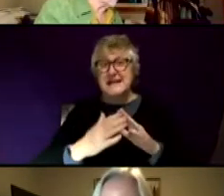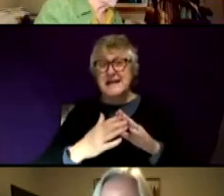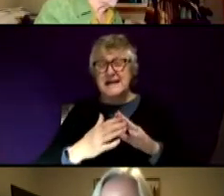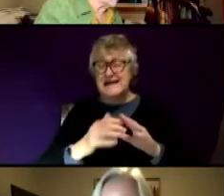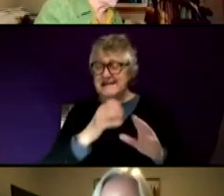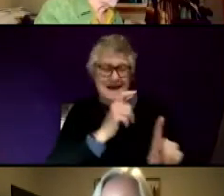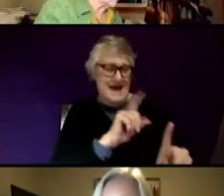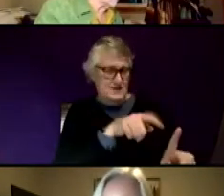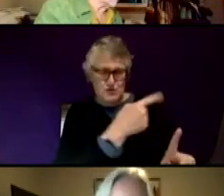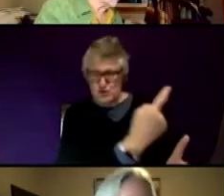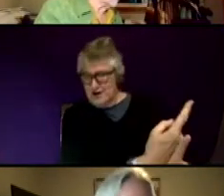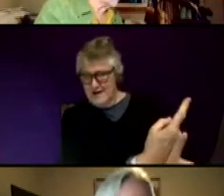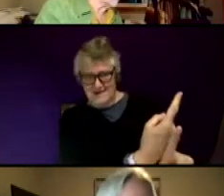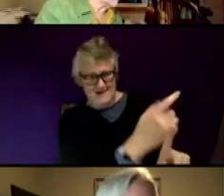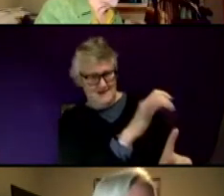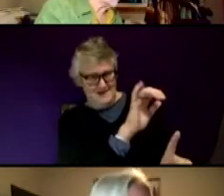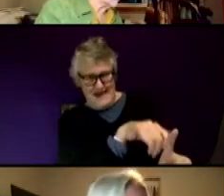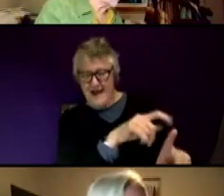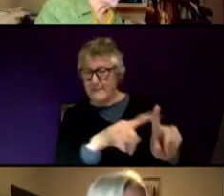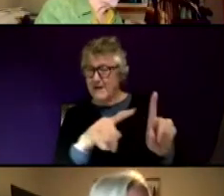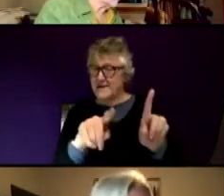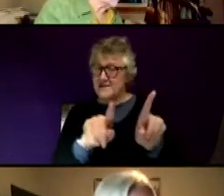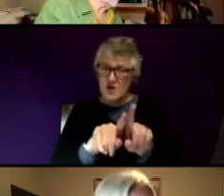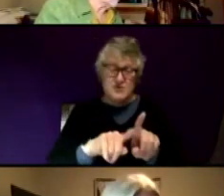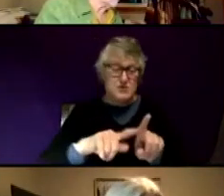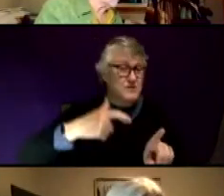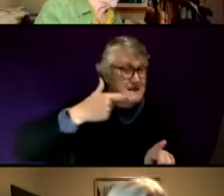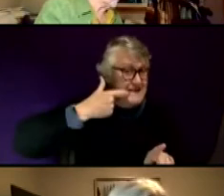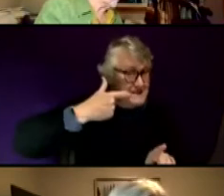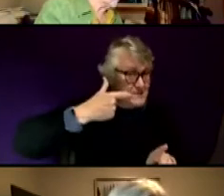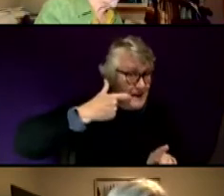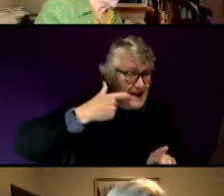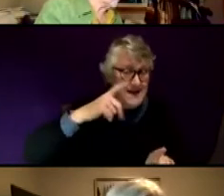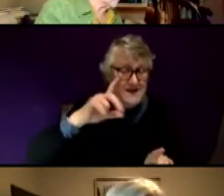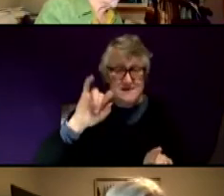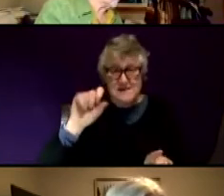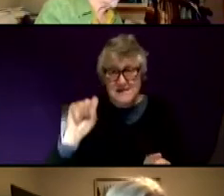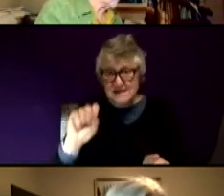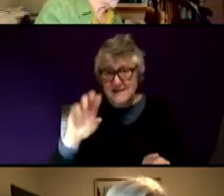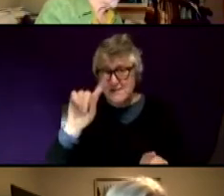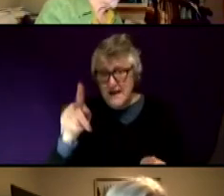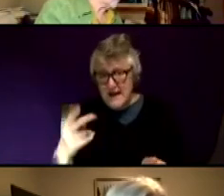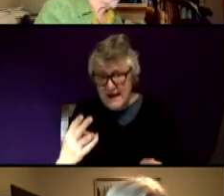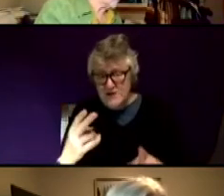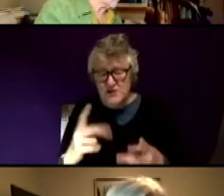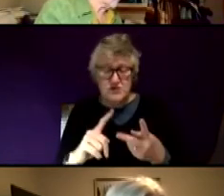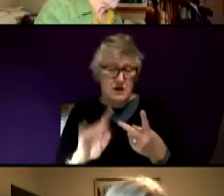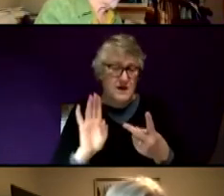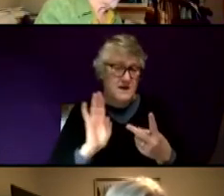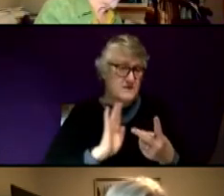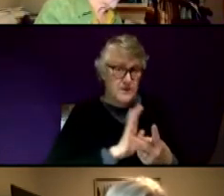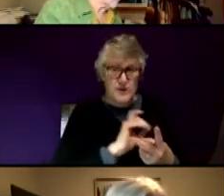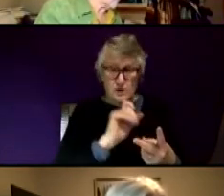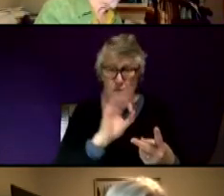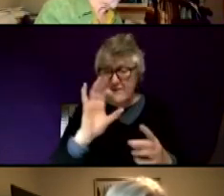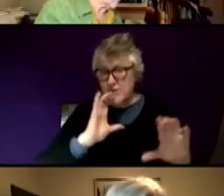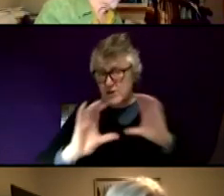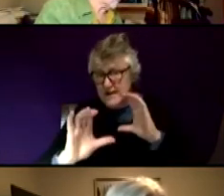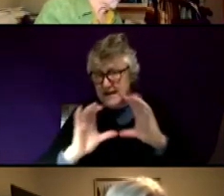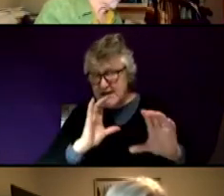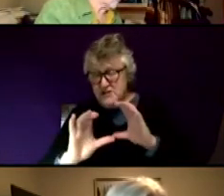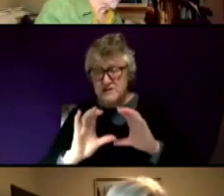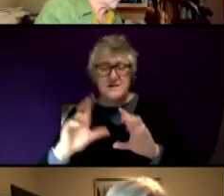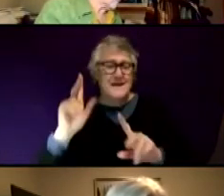know, dispatch, BOIC, the Bureau of Emergency Communications, the people that answer the phones